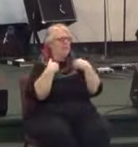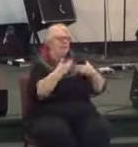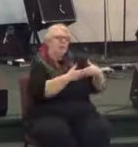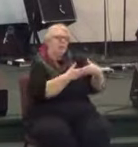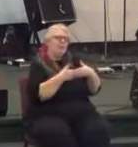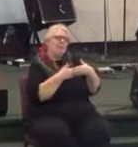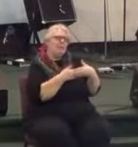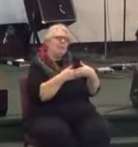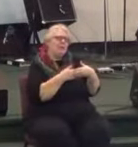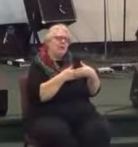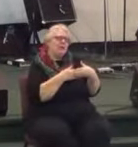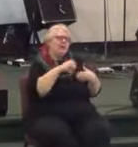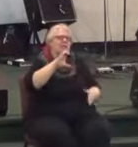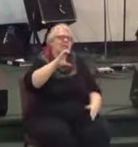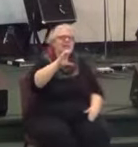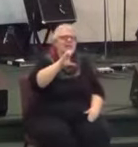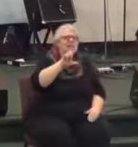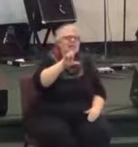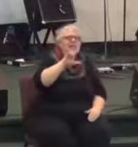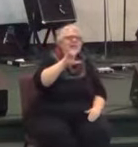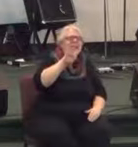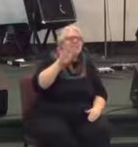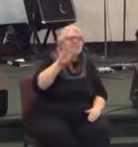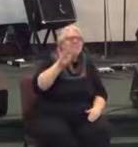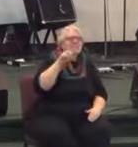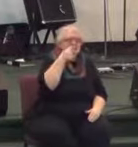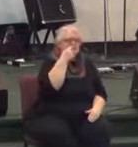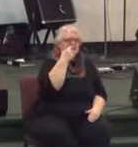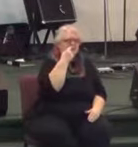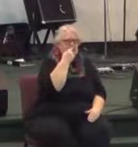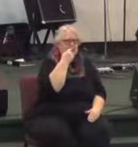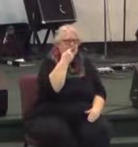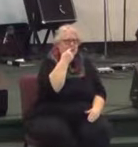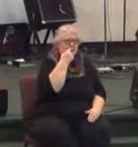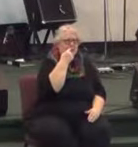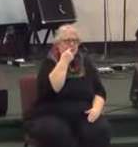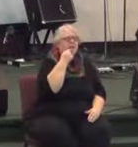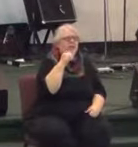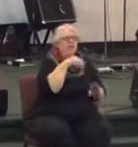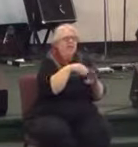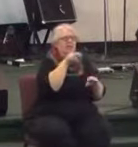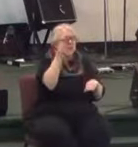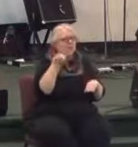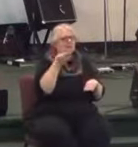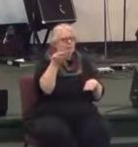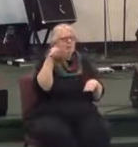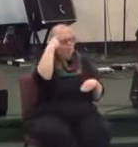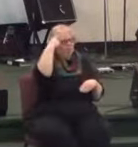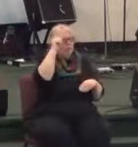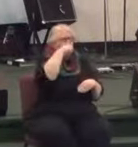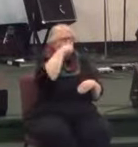them up, and you got a full ready meal. It's really a neat ministry that they're doing. They're going to do that again